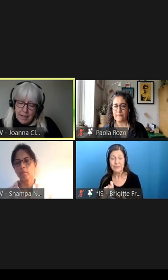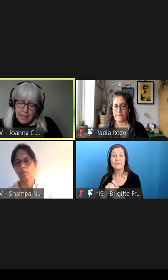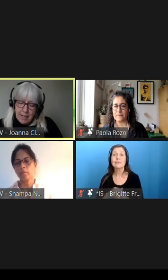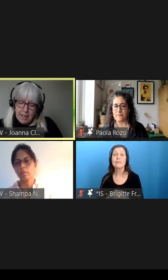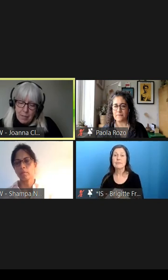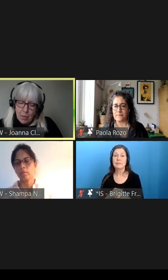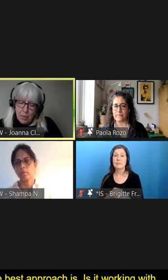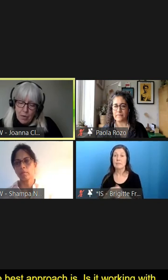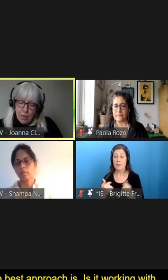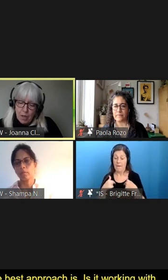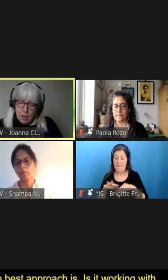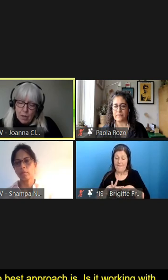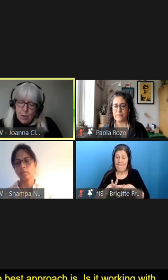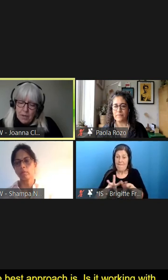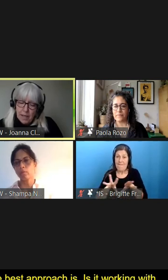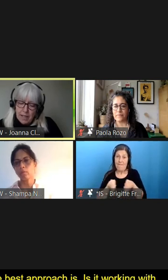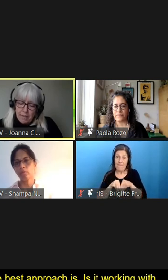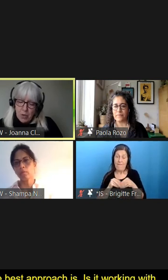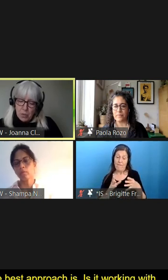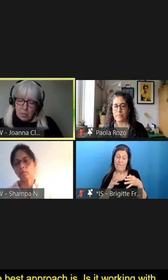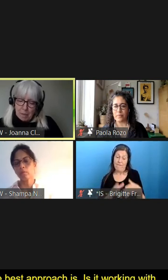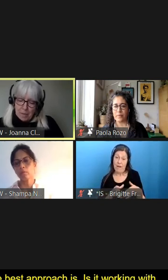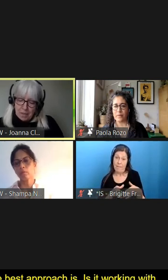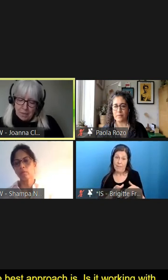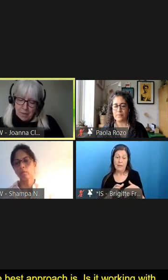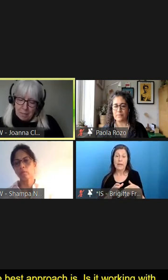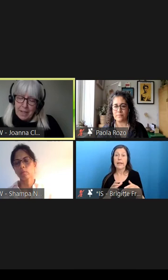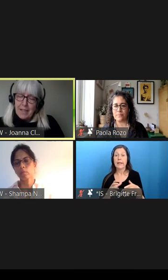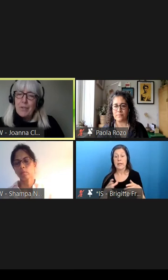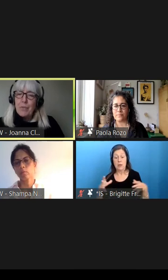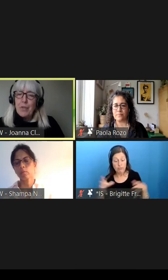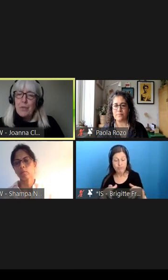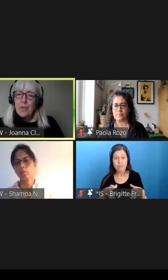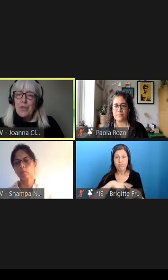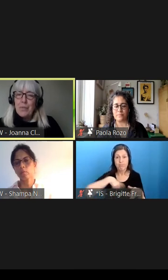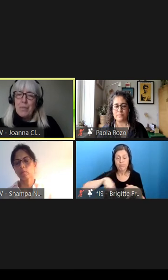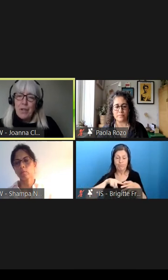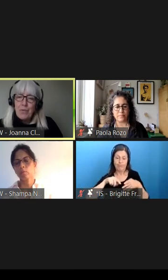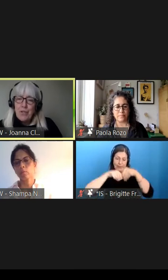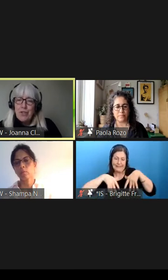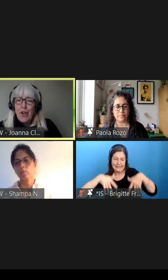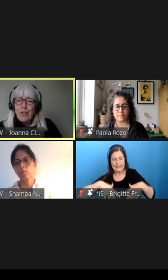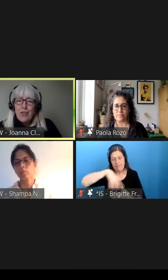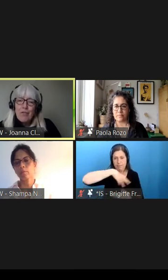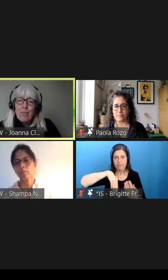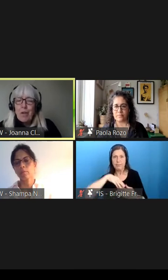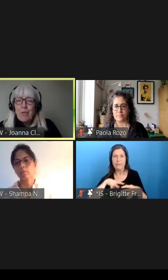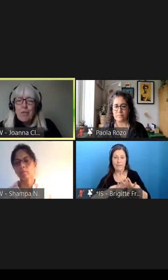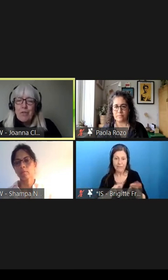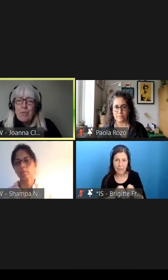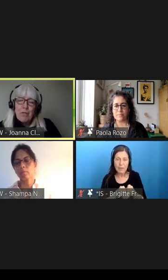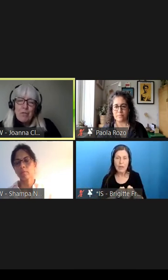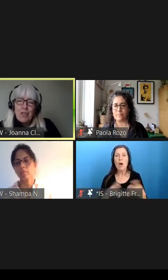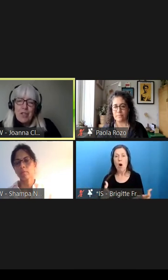as a system, or with individual members of the family, and what are the pros and cons of both